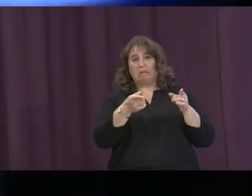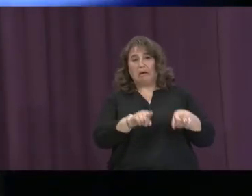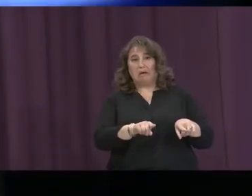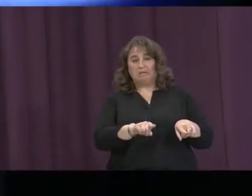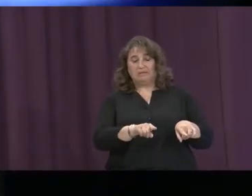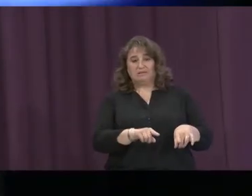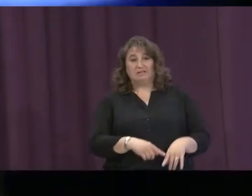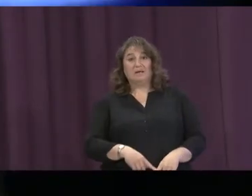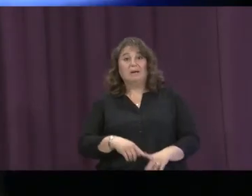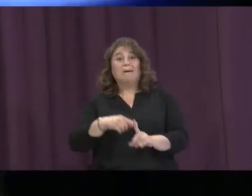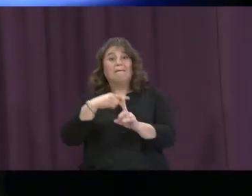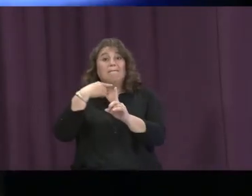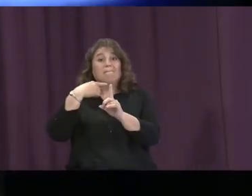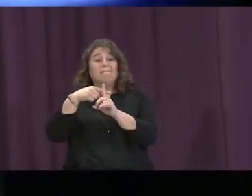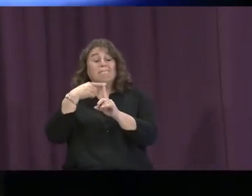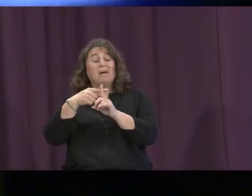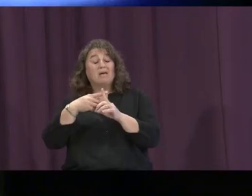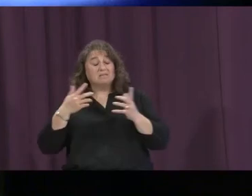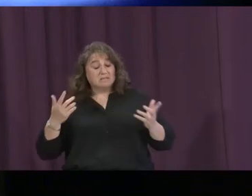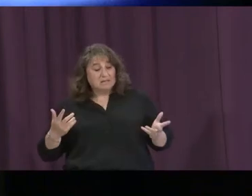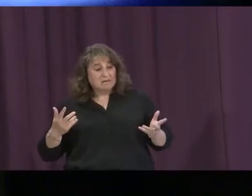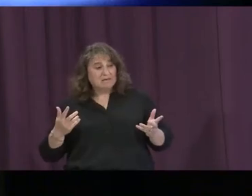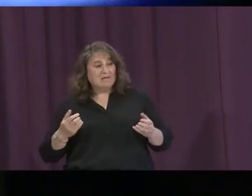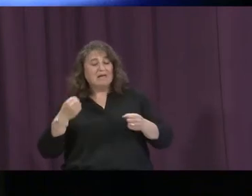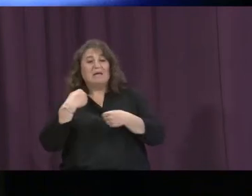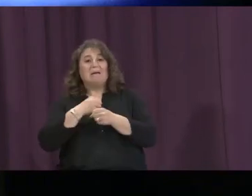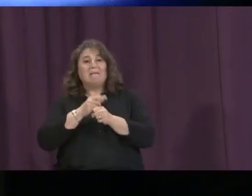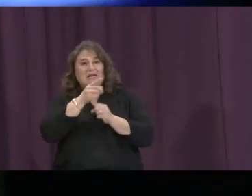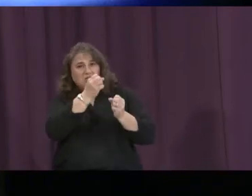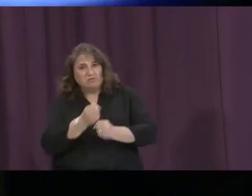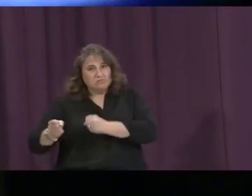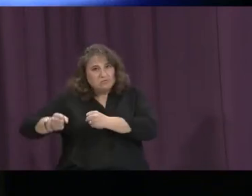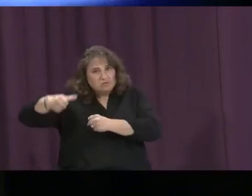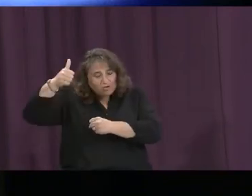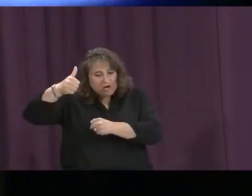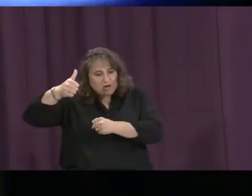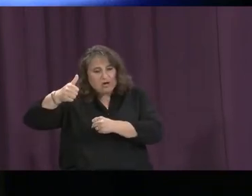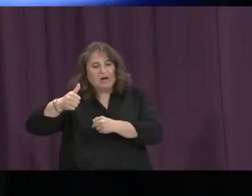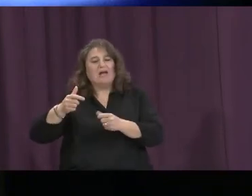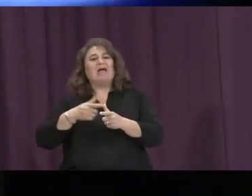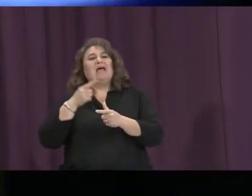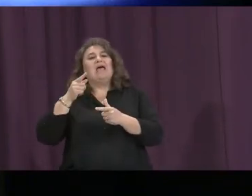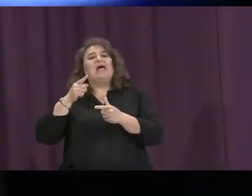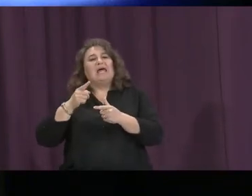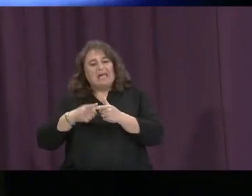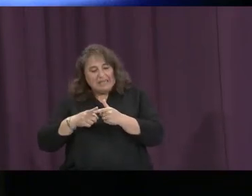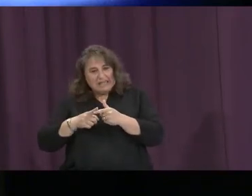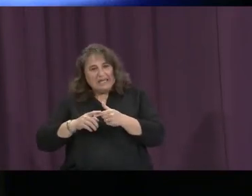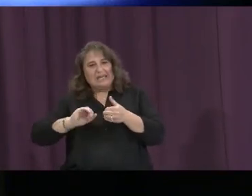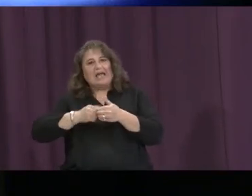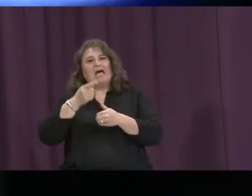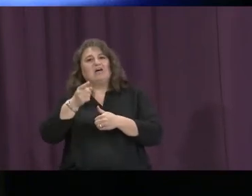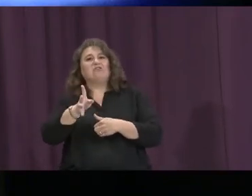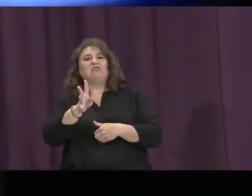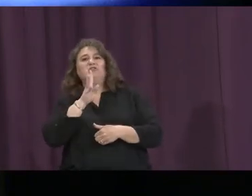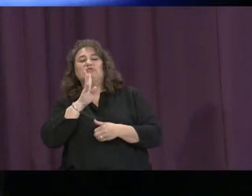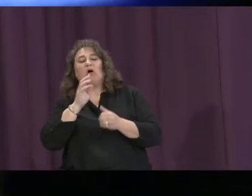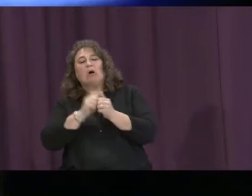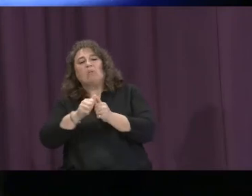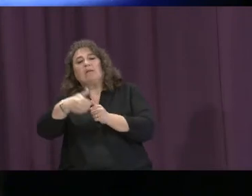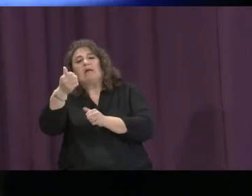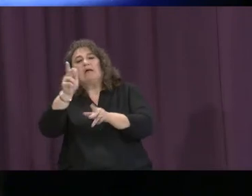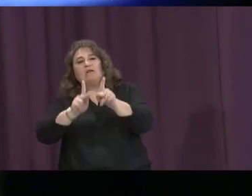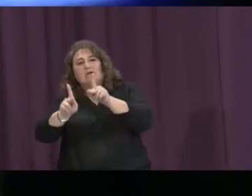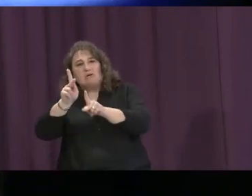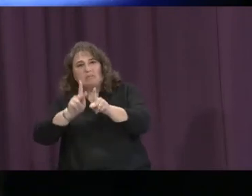The positives to that, I would say, you know, it kind of makes you stronger and helps you to treat other people better than the way you were treated. Right. Some of